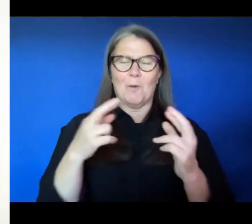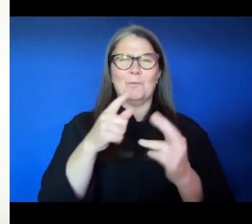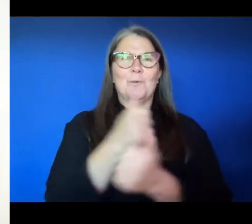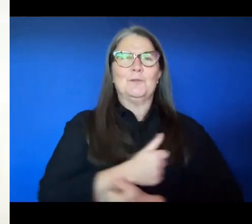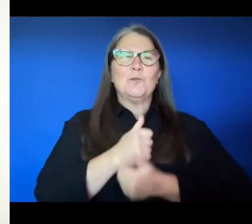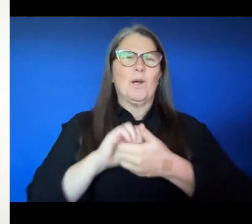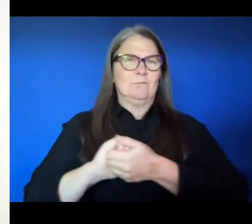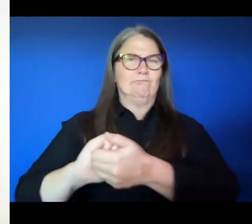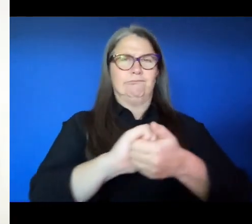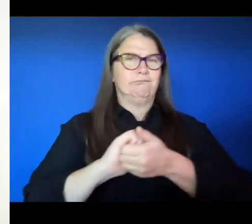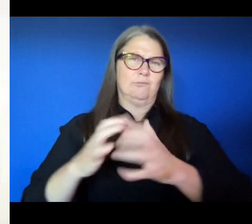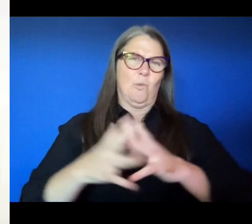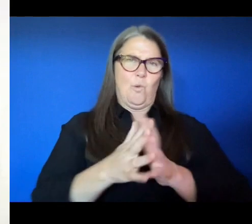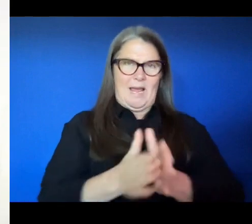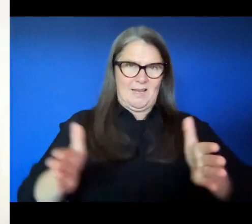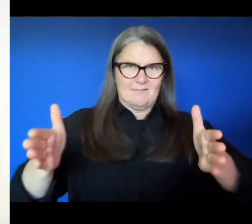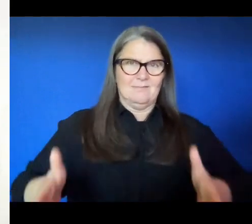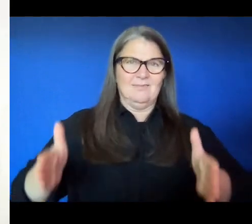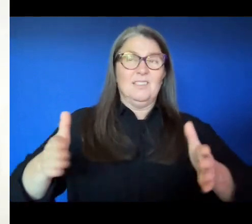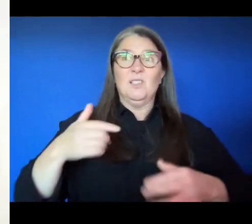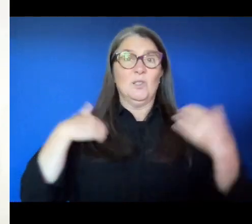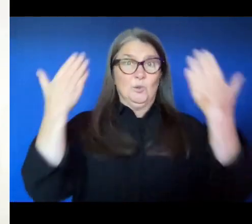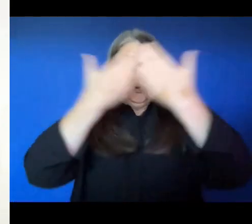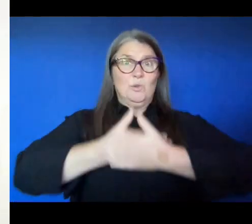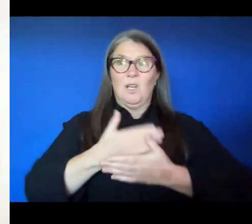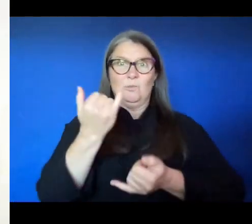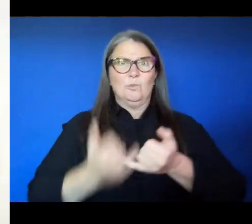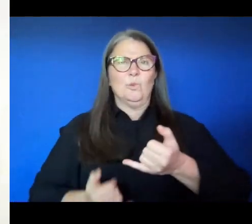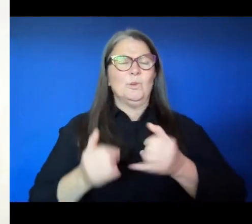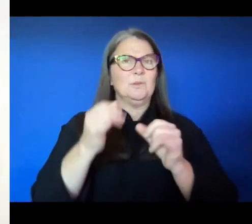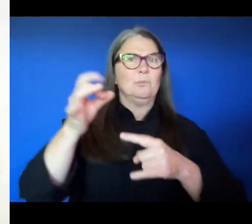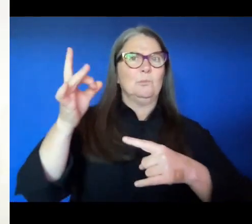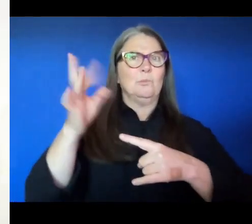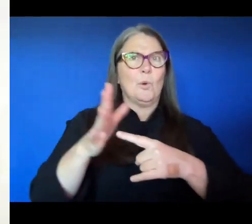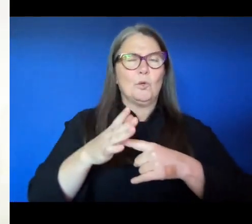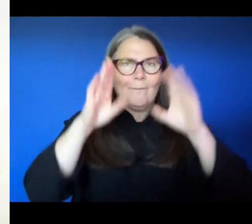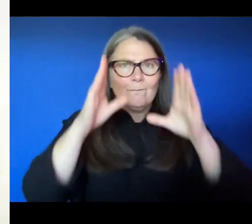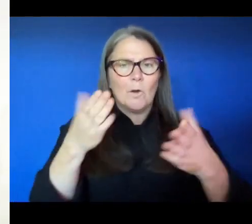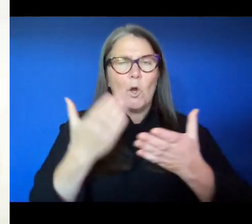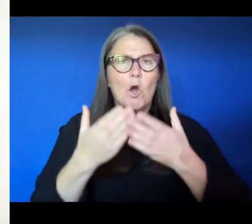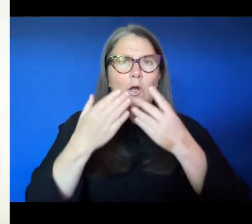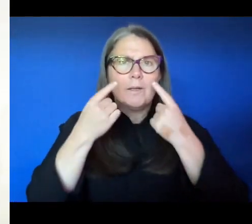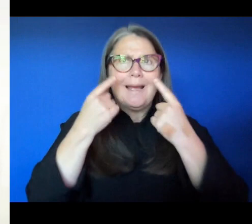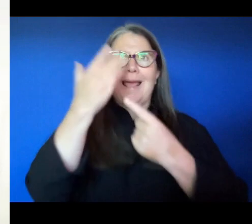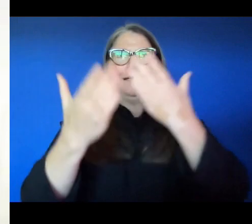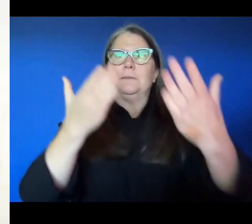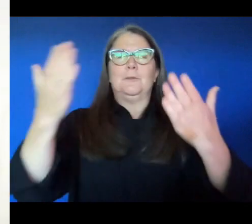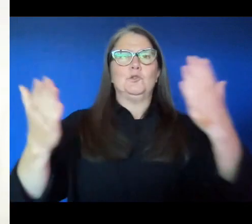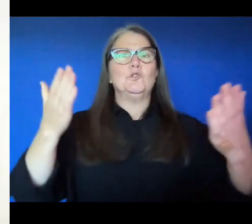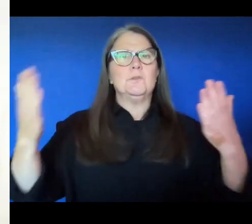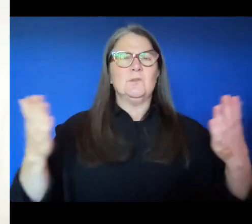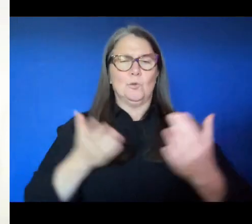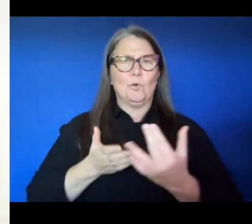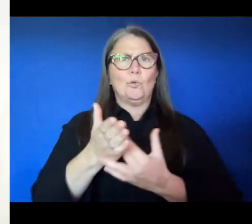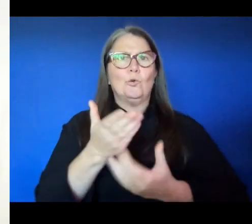Tonight is very special. We are focusing on an exhibition through the In Conversation with